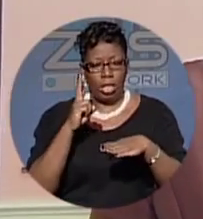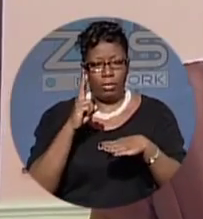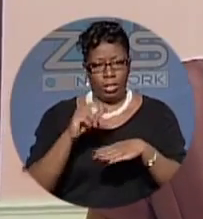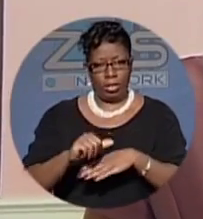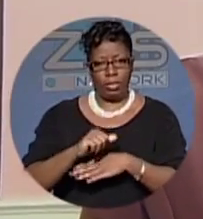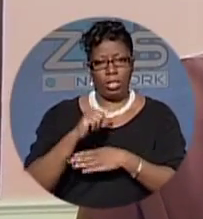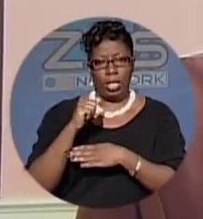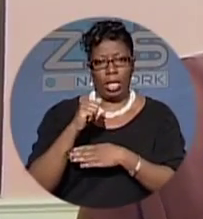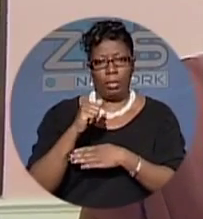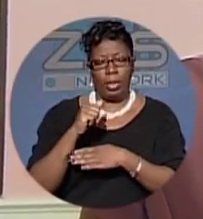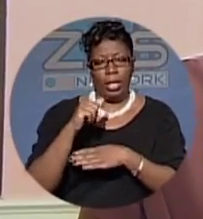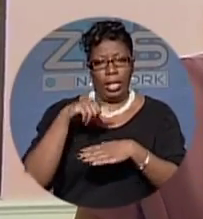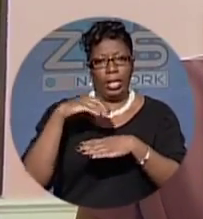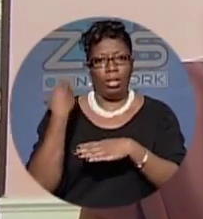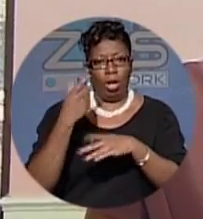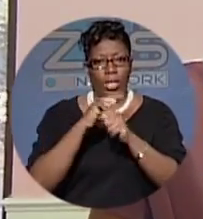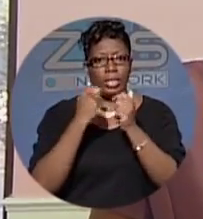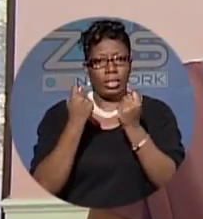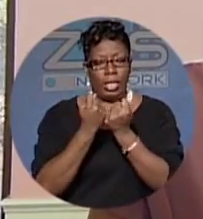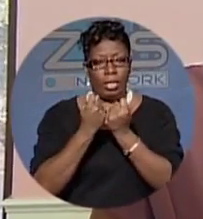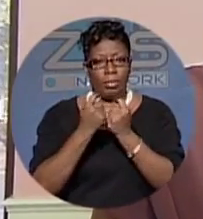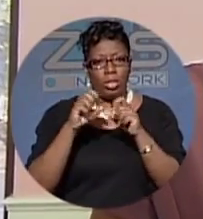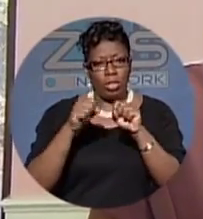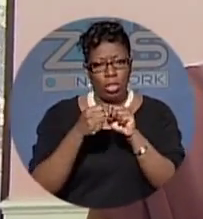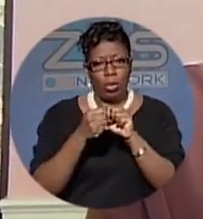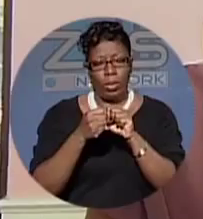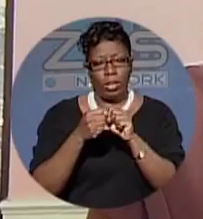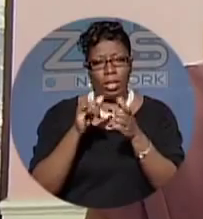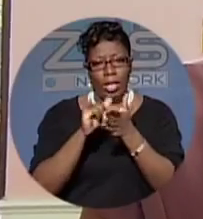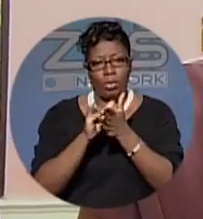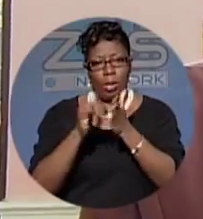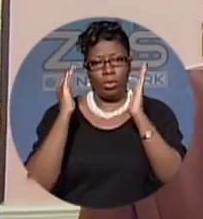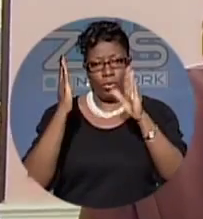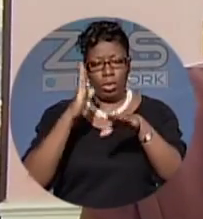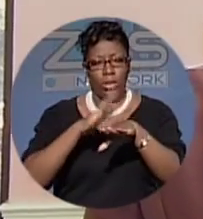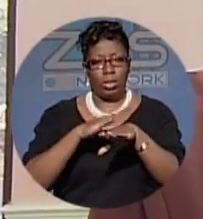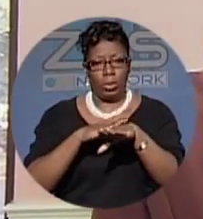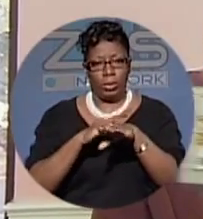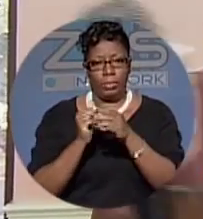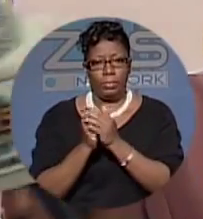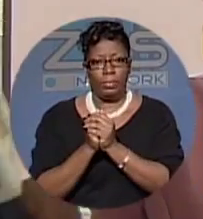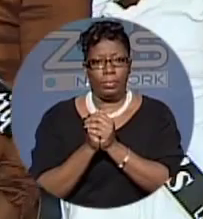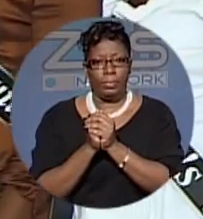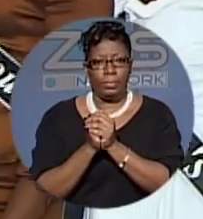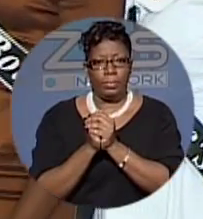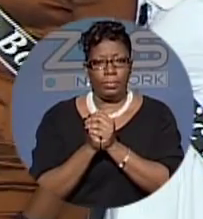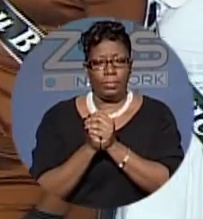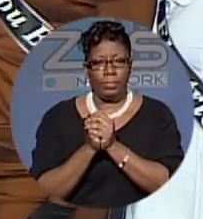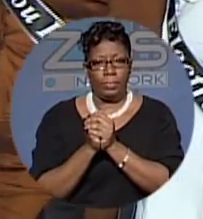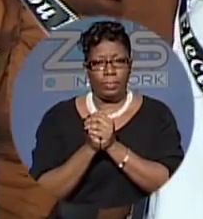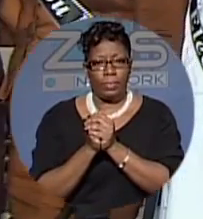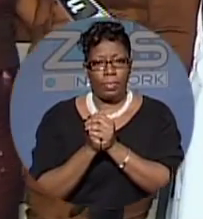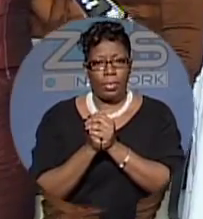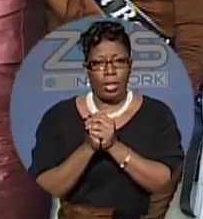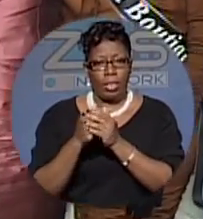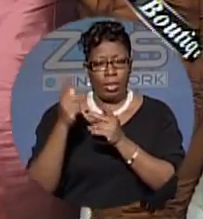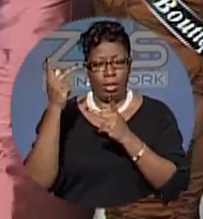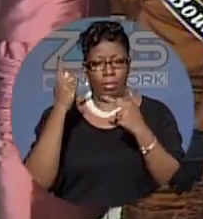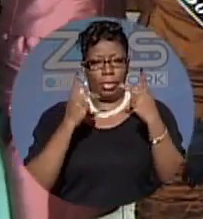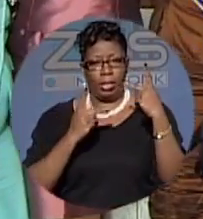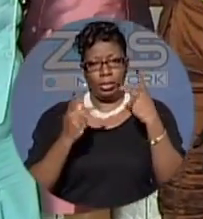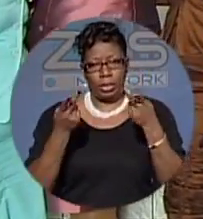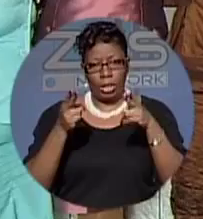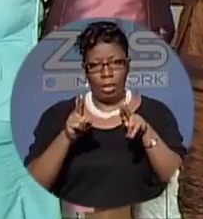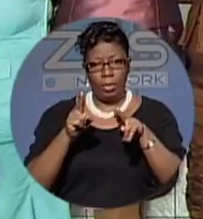self-esteem, especially within our teens. So that has been the platform that I've been focusing on so far. Now, the pageant takes place next Sunday